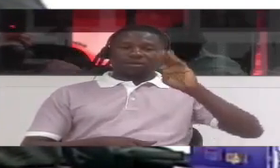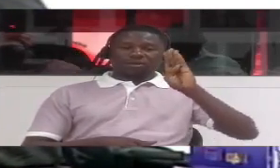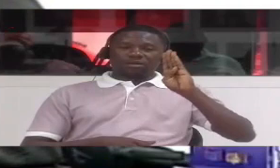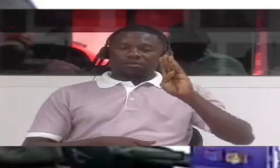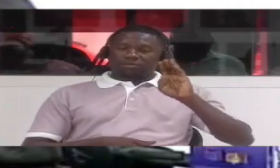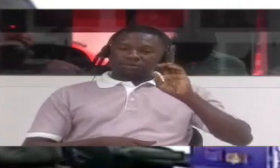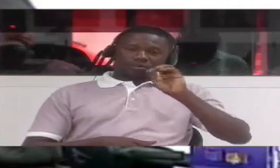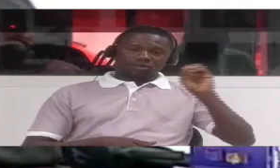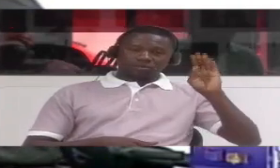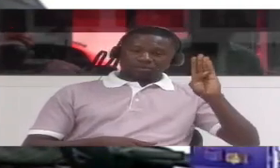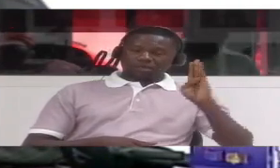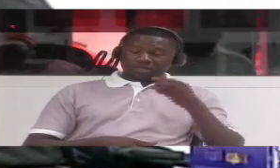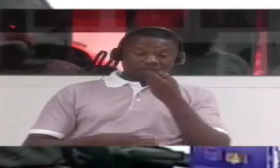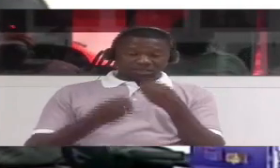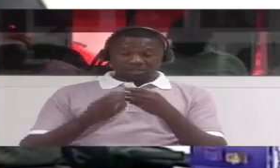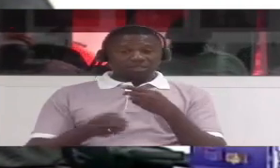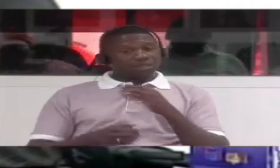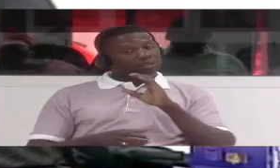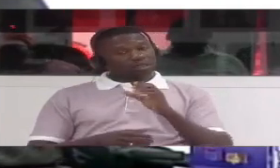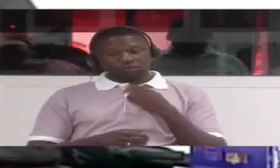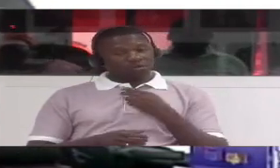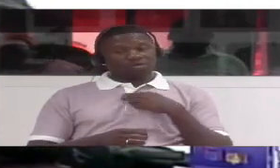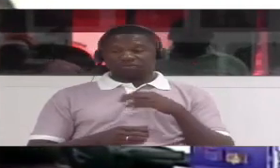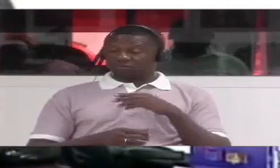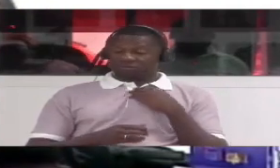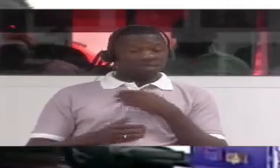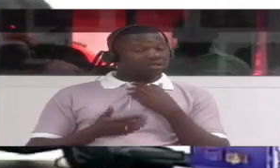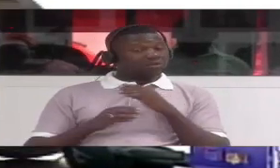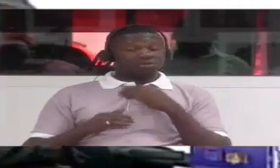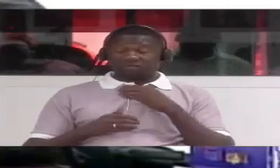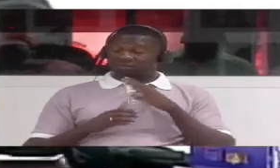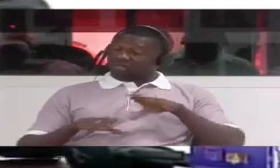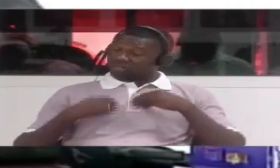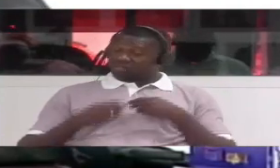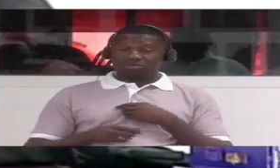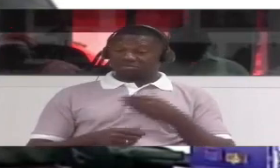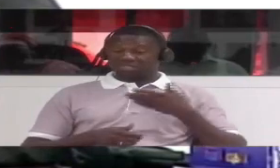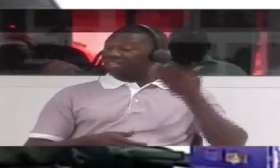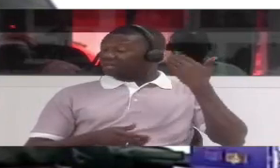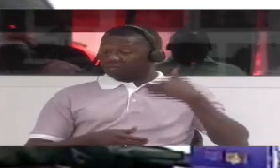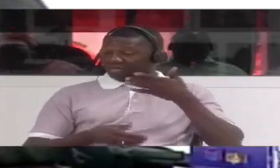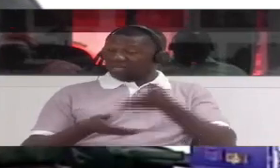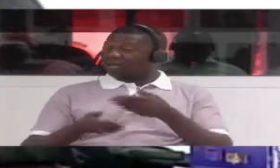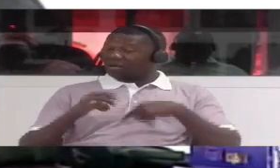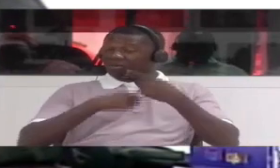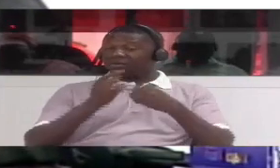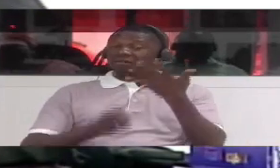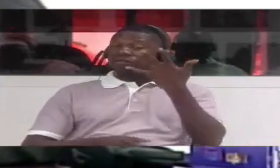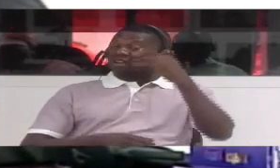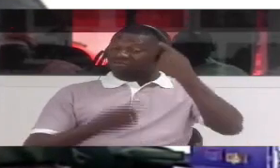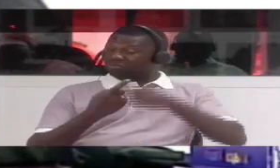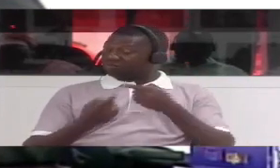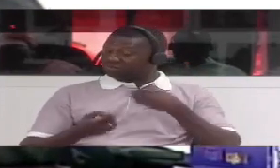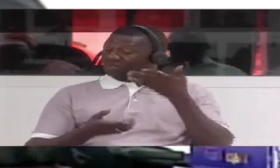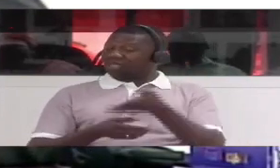you have to be here. I've been here for 5 months." So they kind of consoled me and kind of calmed my nerves and made me